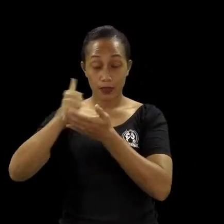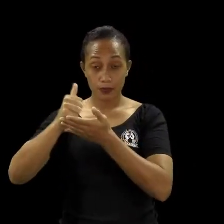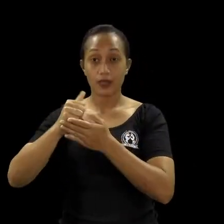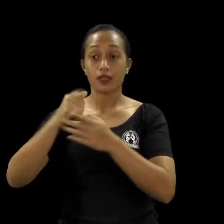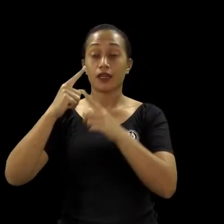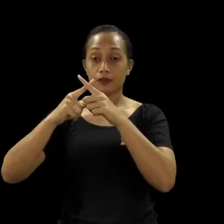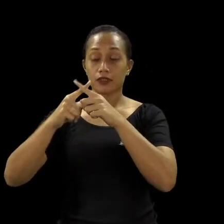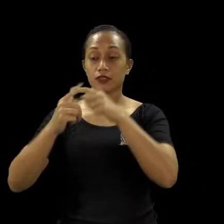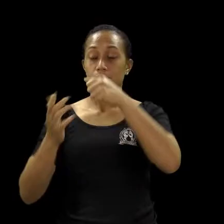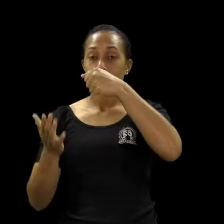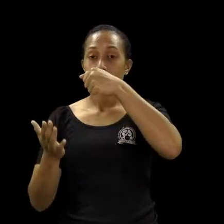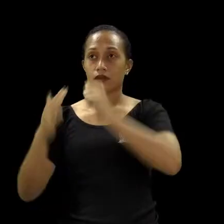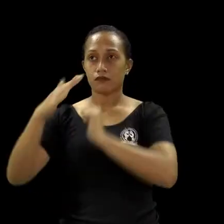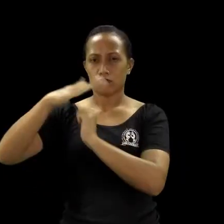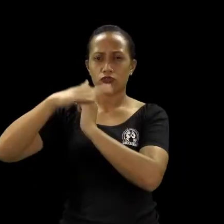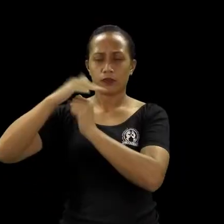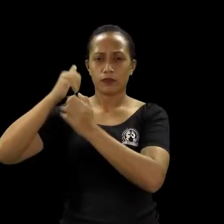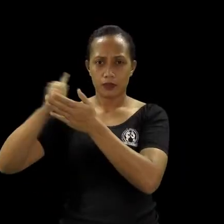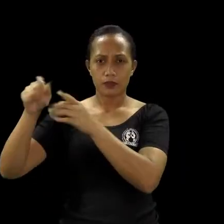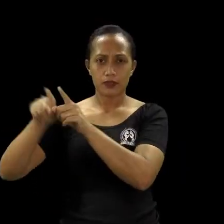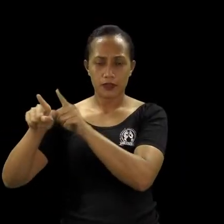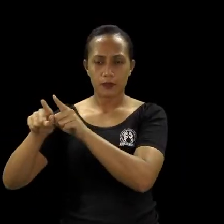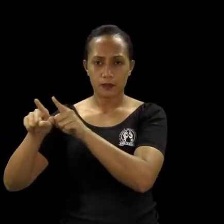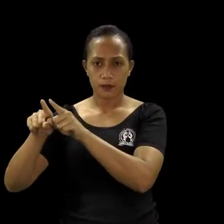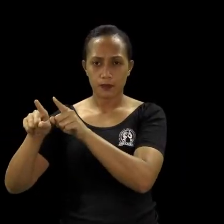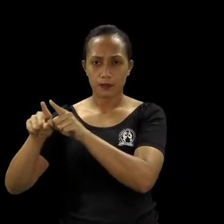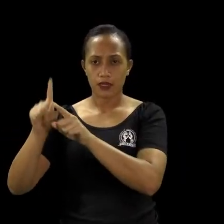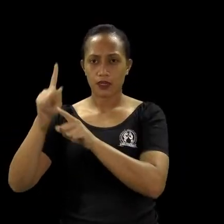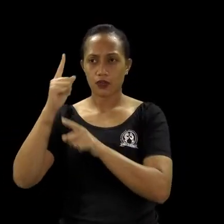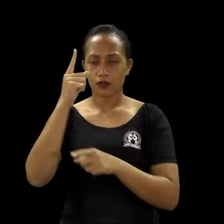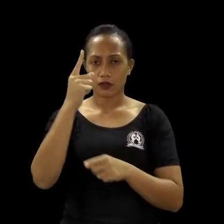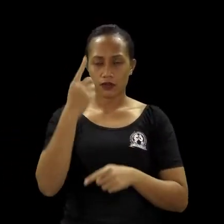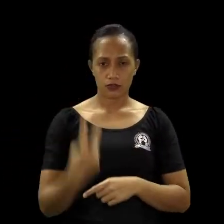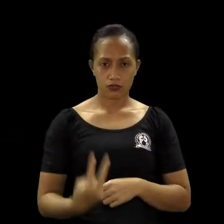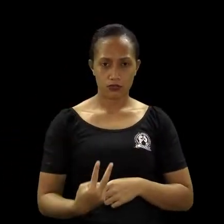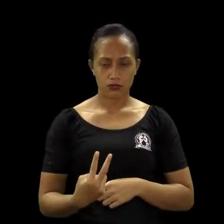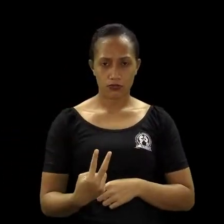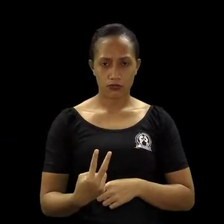to multiply the numerator by 100 as well. 1/2,